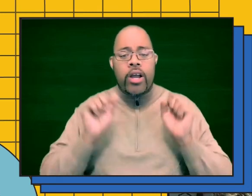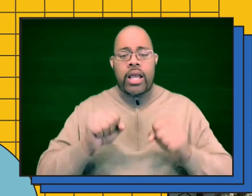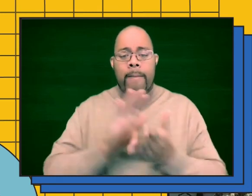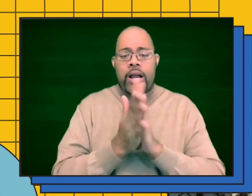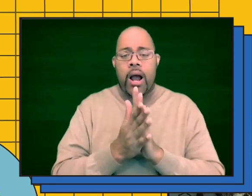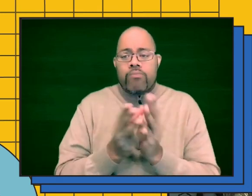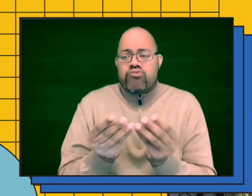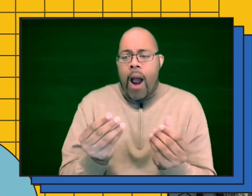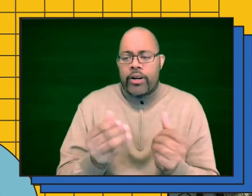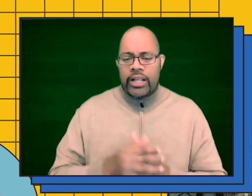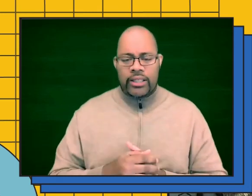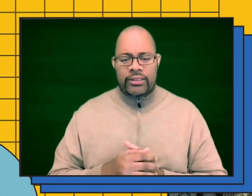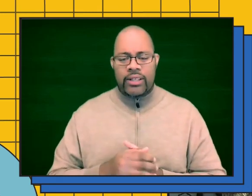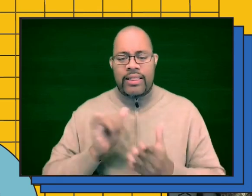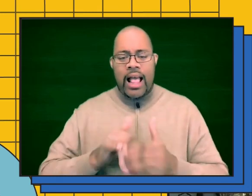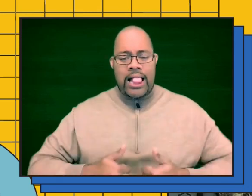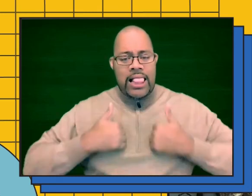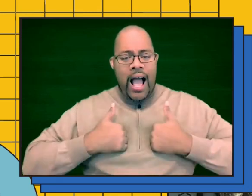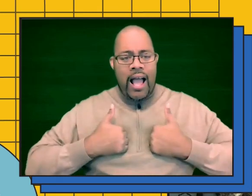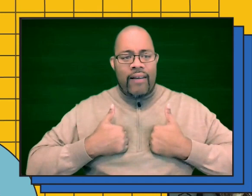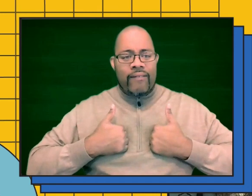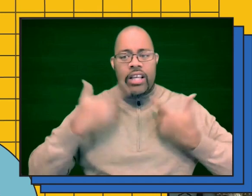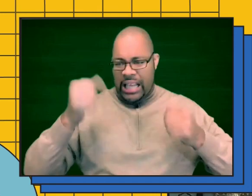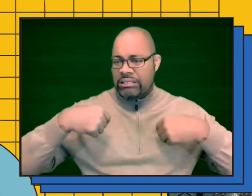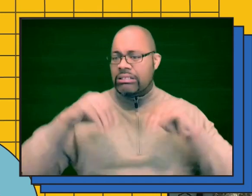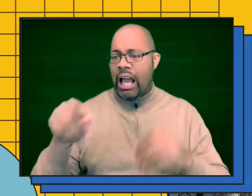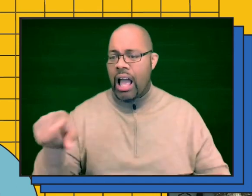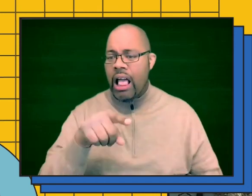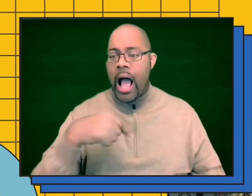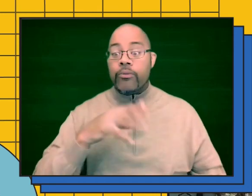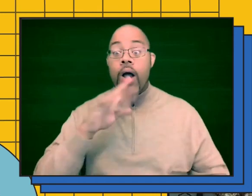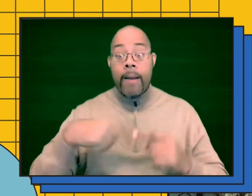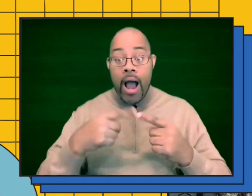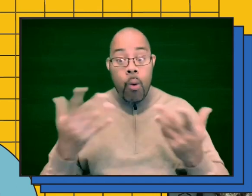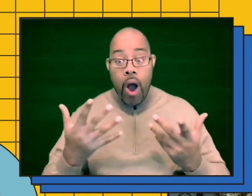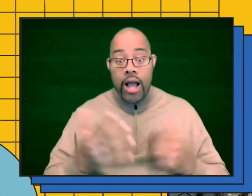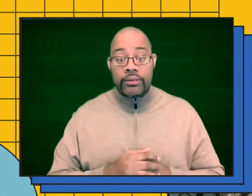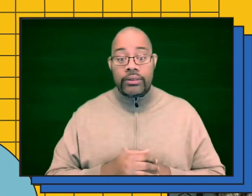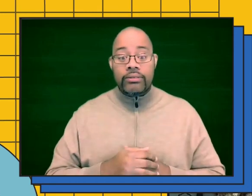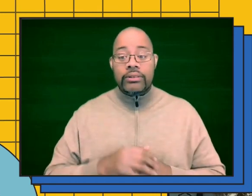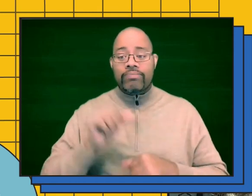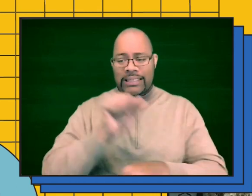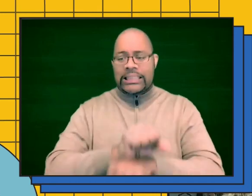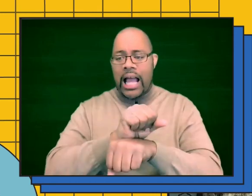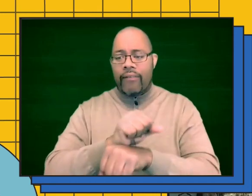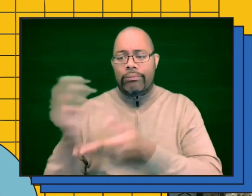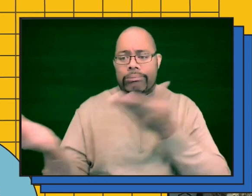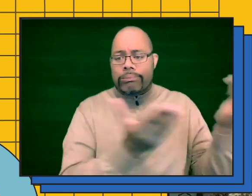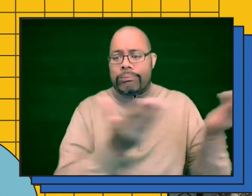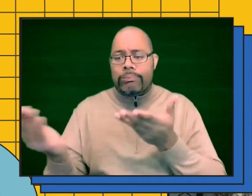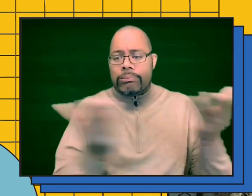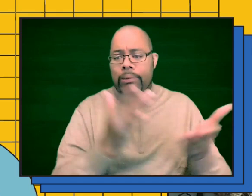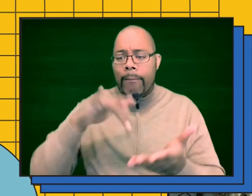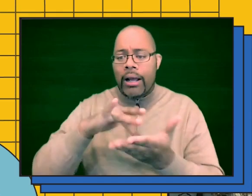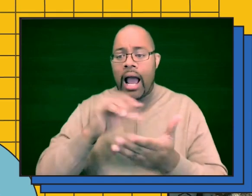that people could become property, that life could be for sale. I am talking about the Middle Passage